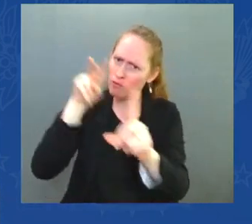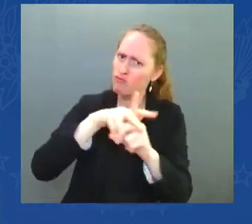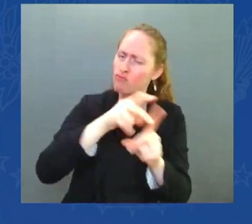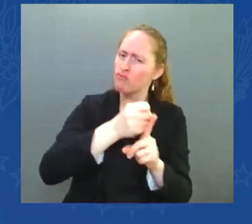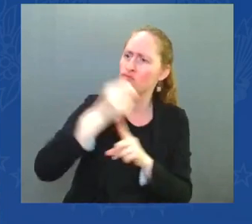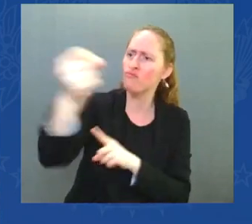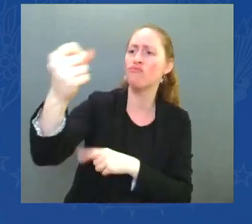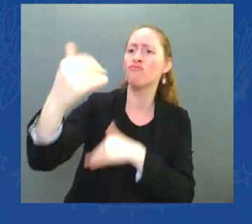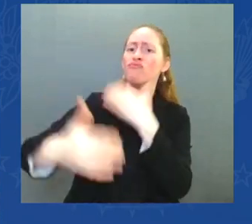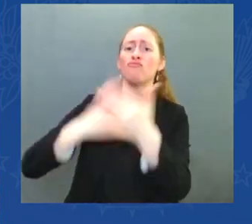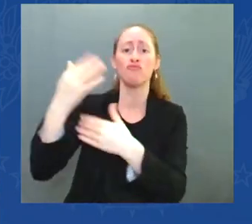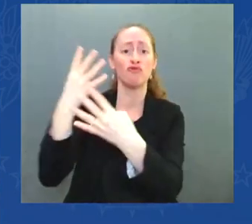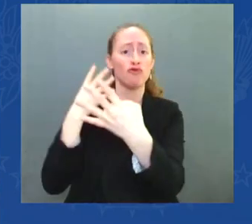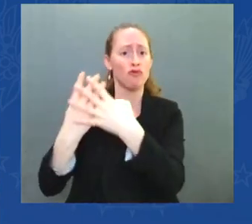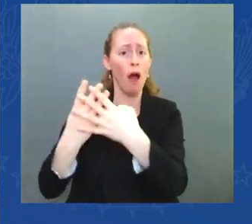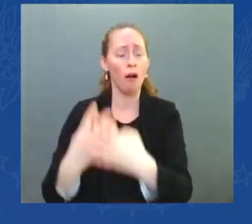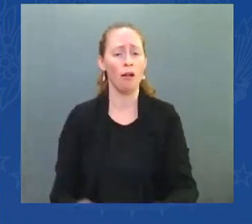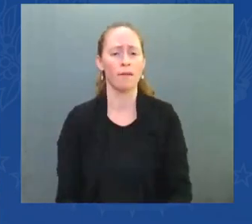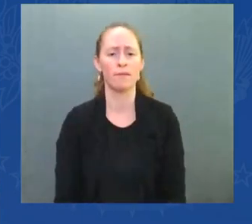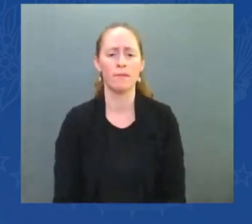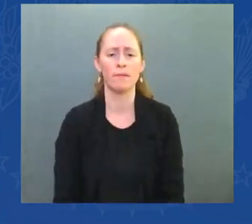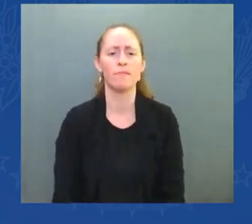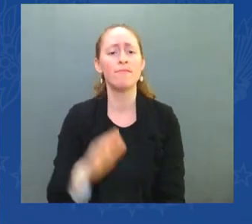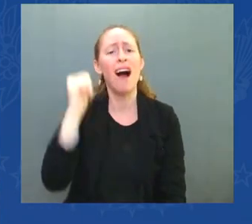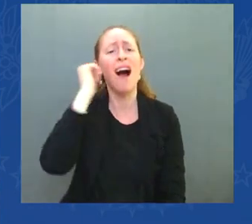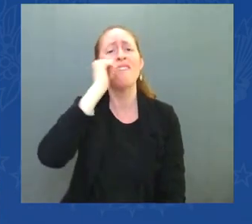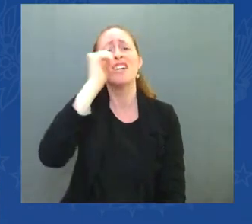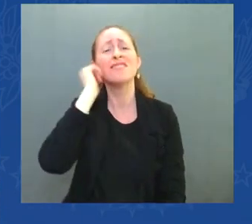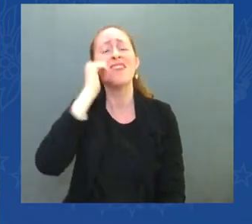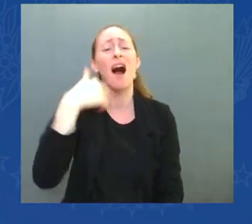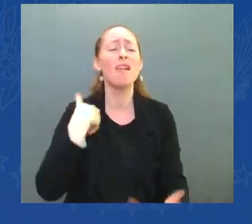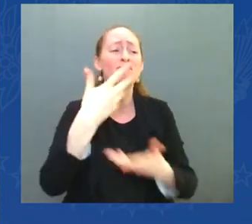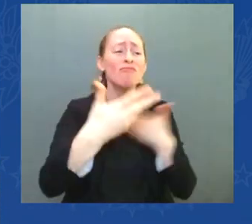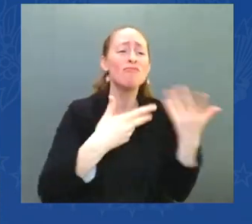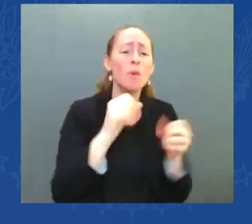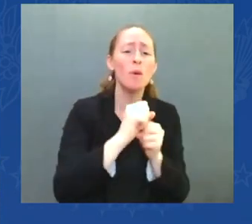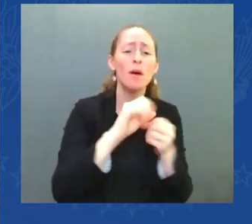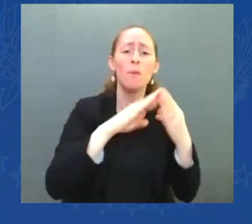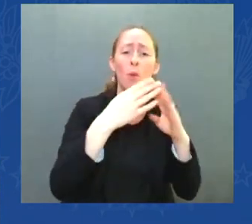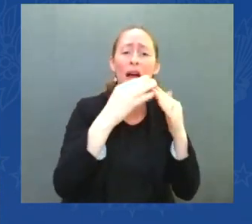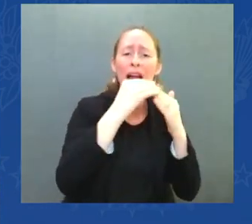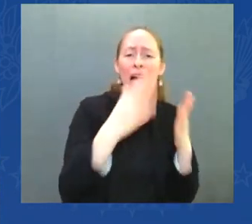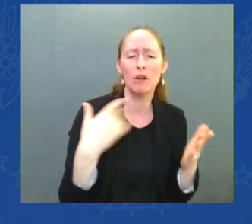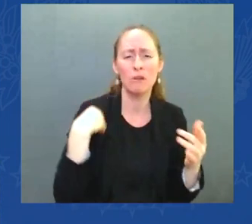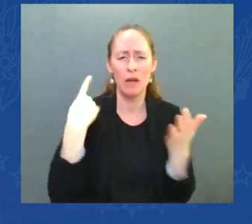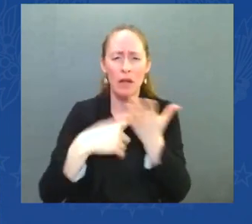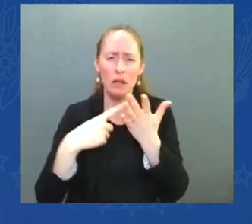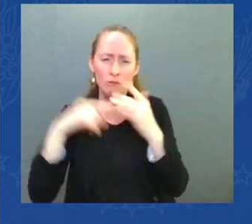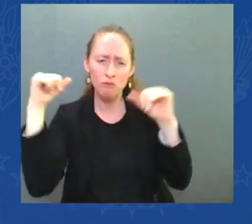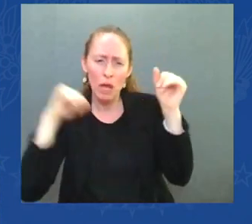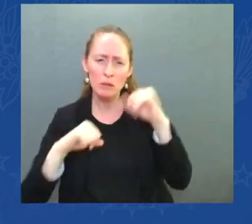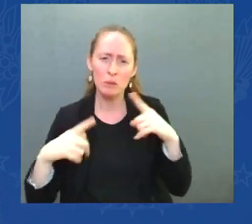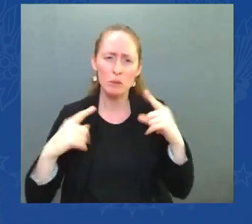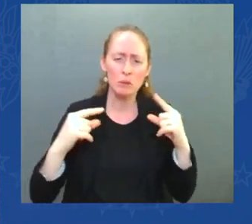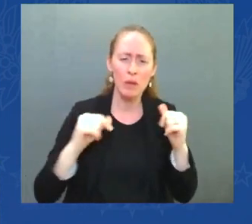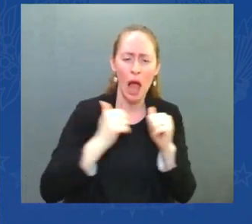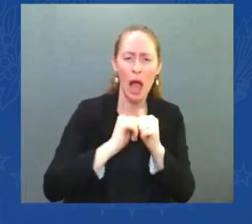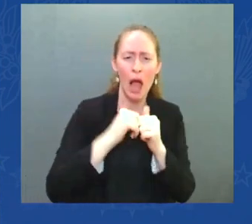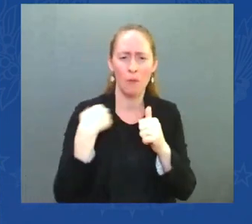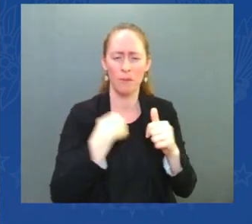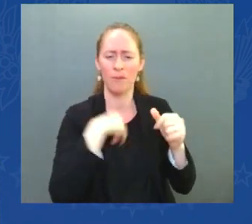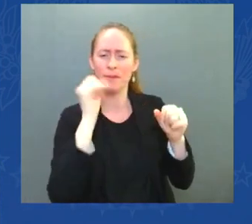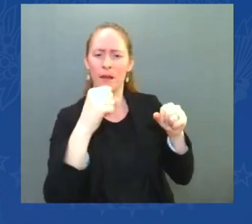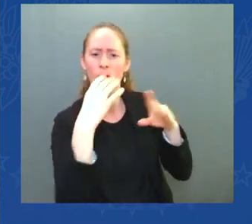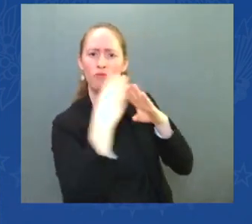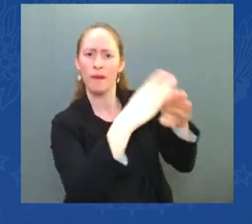craft specific strategies to combat violent crime and keep communities safe. We will not